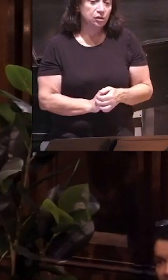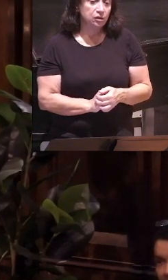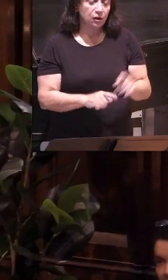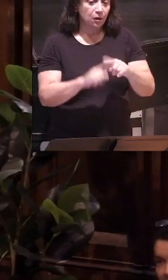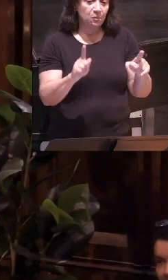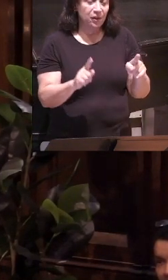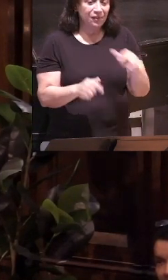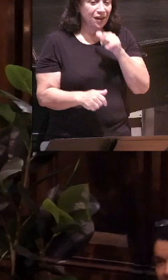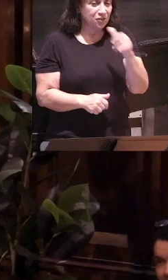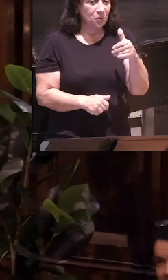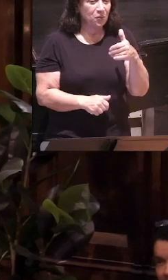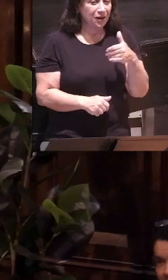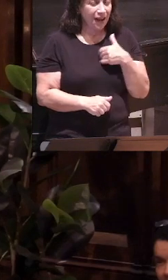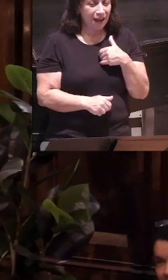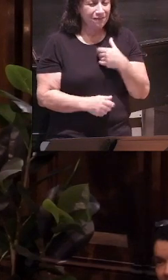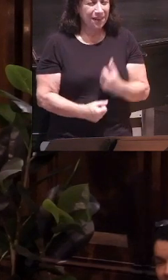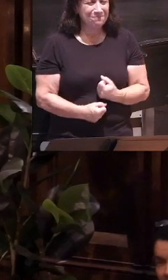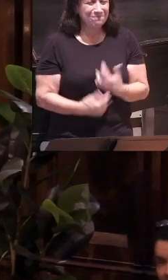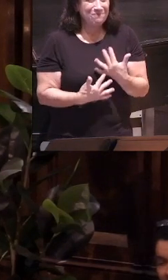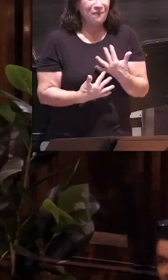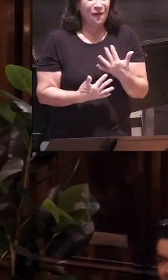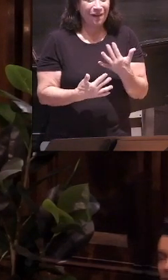But they don't have that spark.